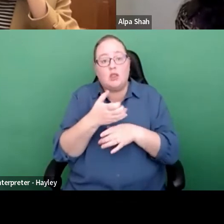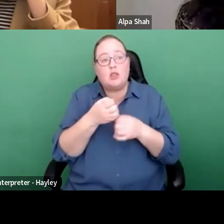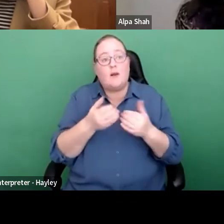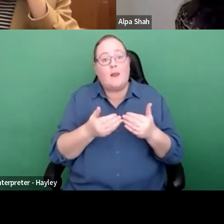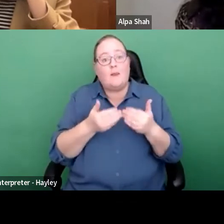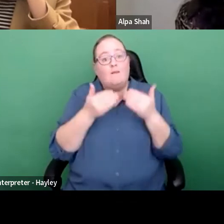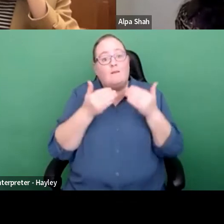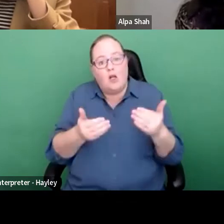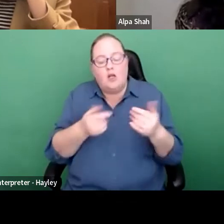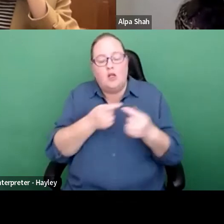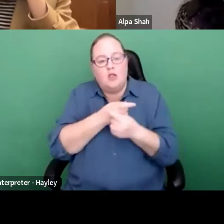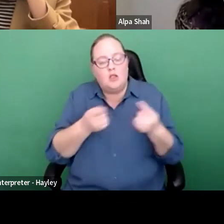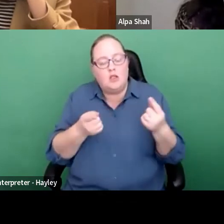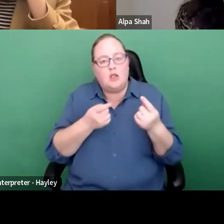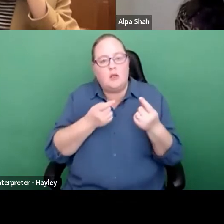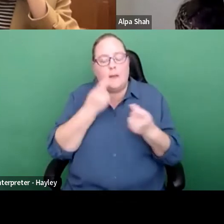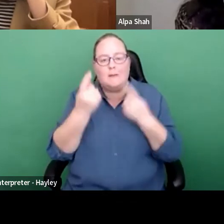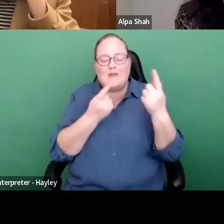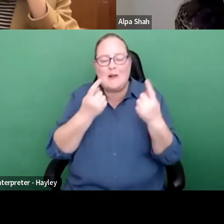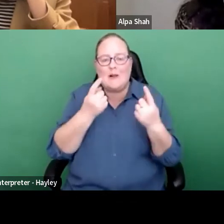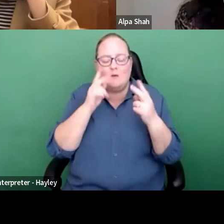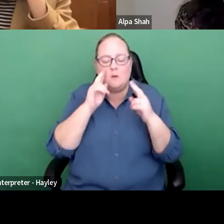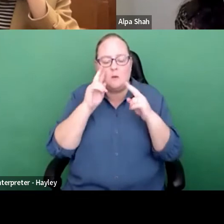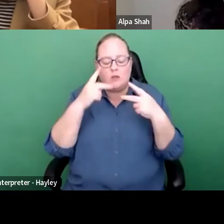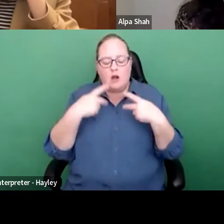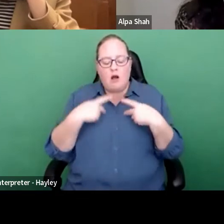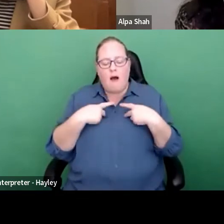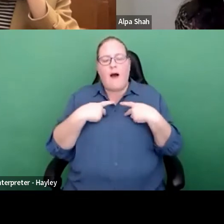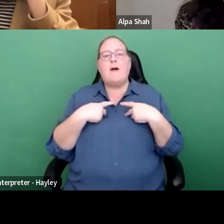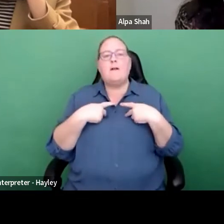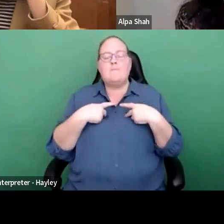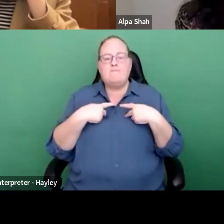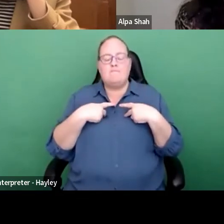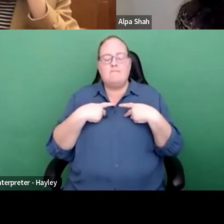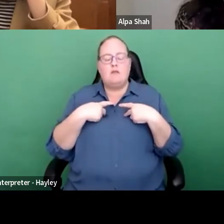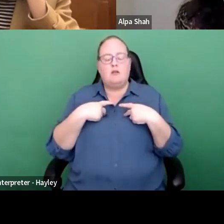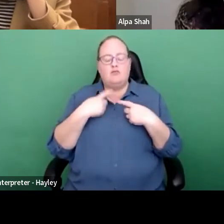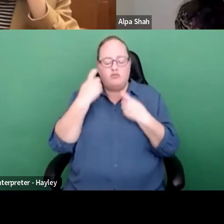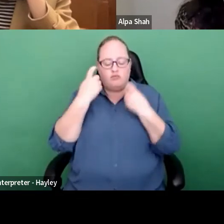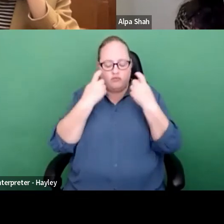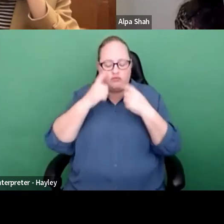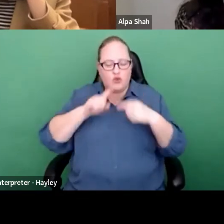challenge these issues as well. And I'll explain a little bit shortly about how.